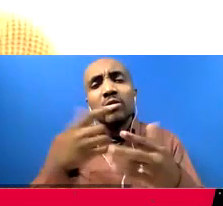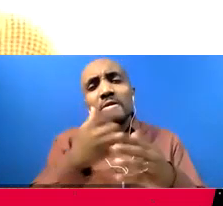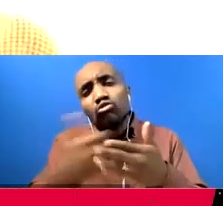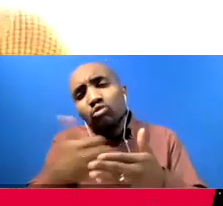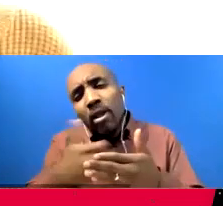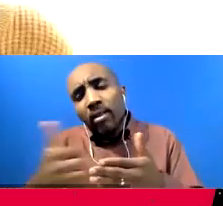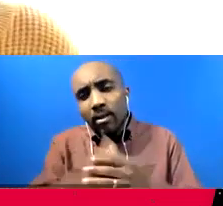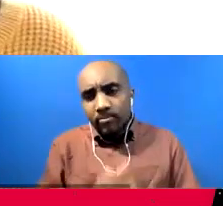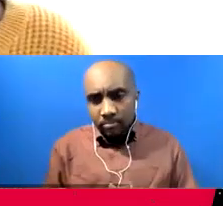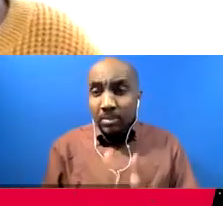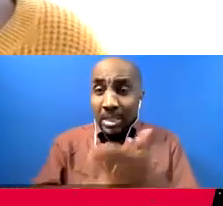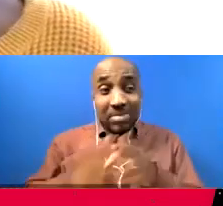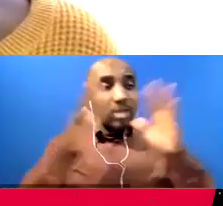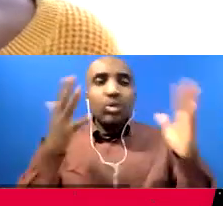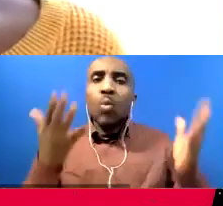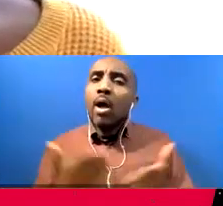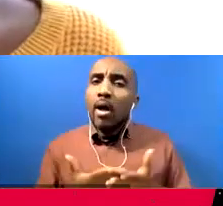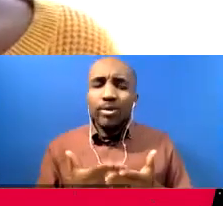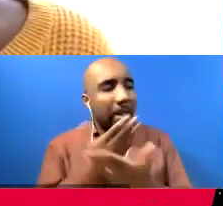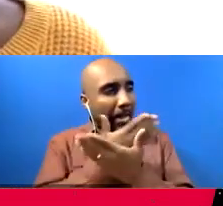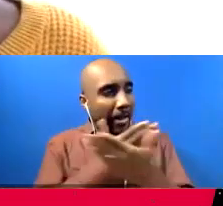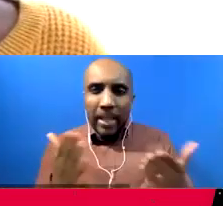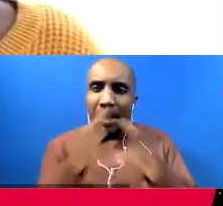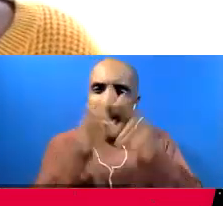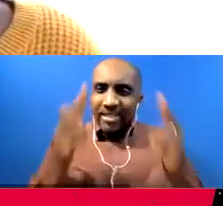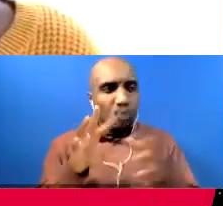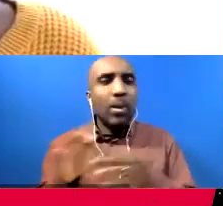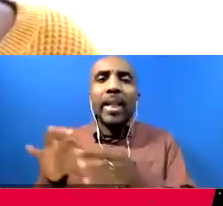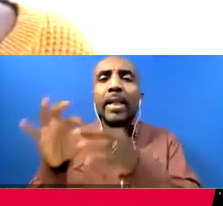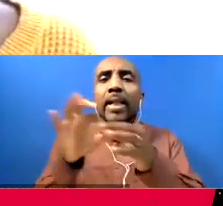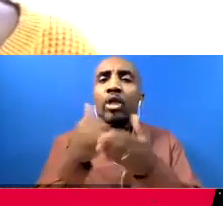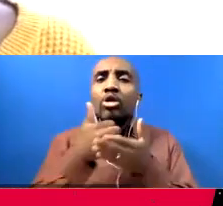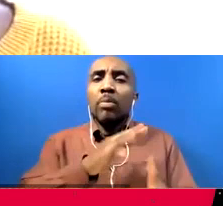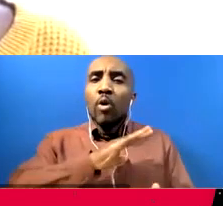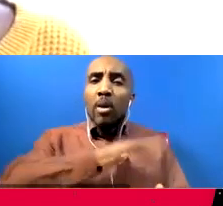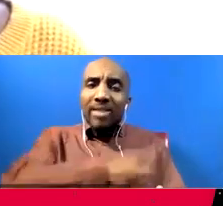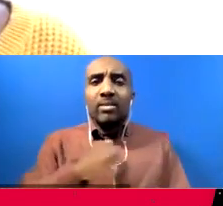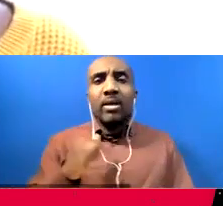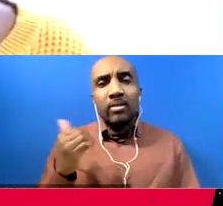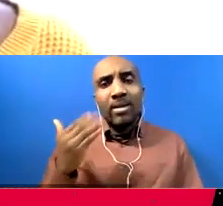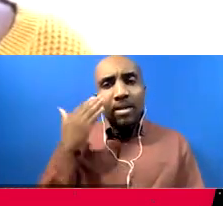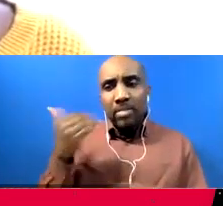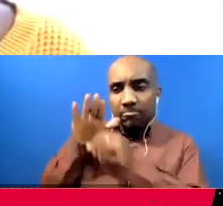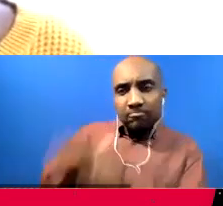you know, people have been making these very clear international links in opposing the evils of colonialism, imperialism,